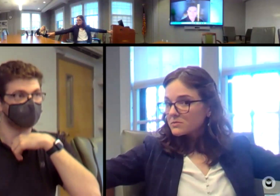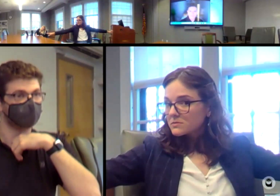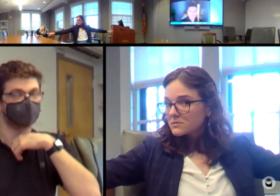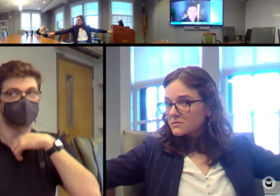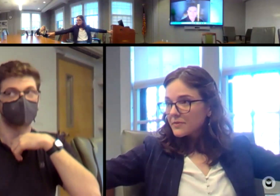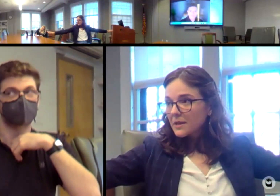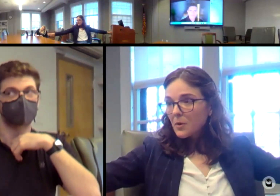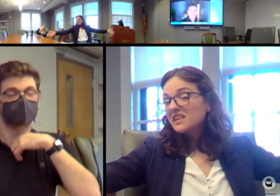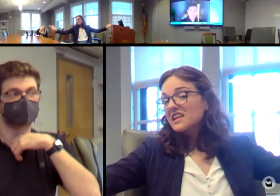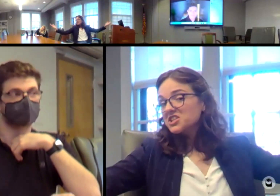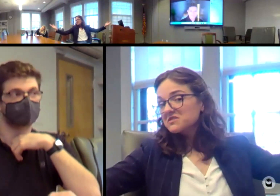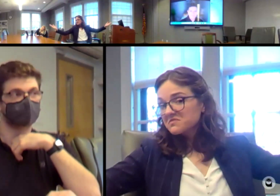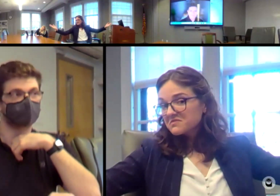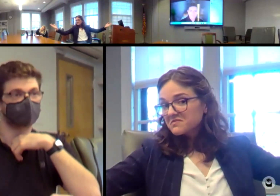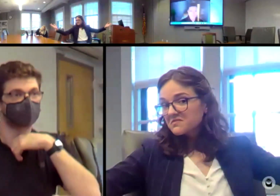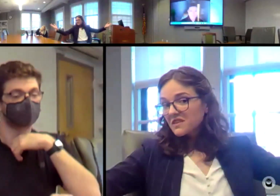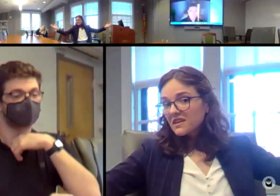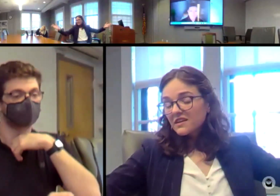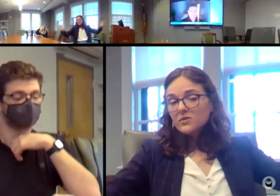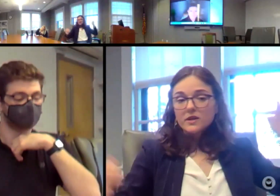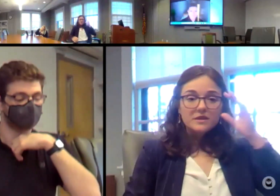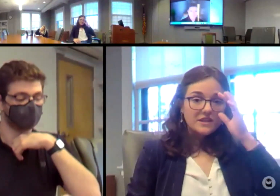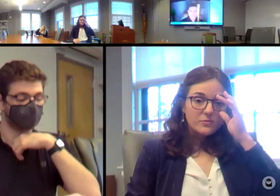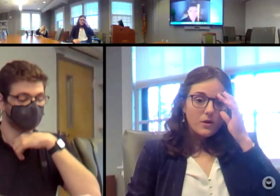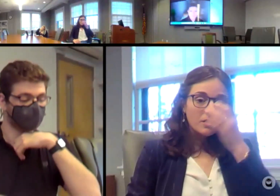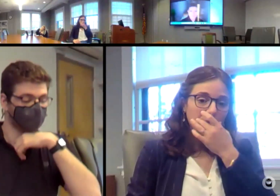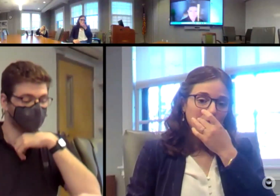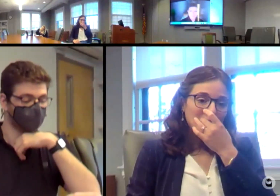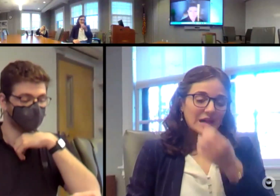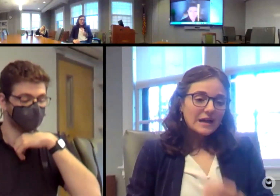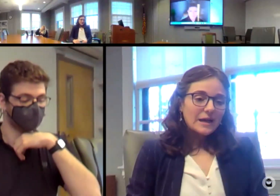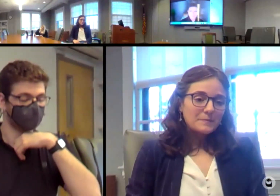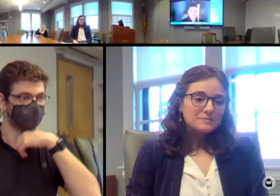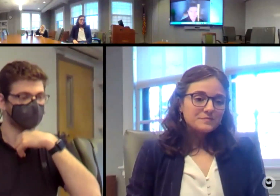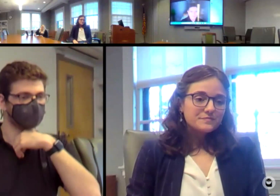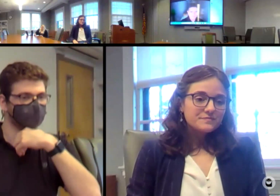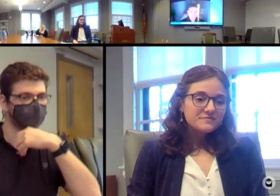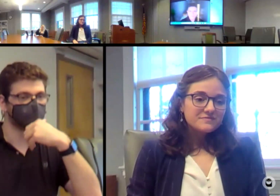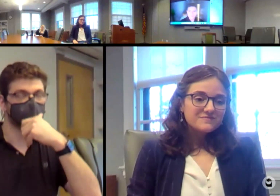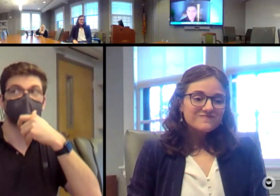everyday people, maybe like mobilization. So correct me if that's wrong.